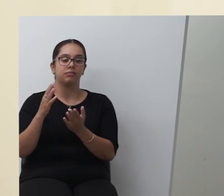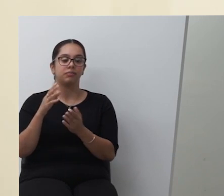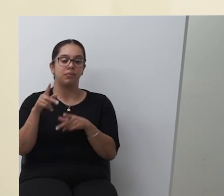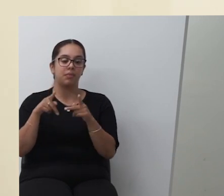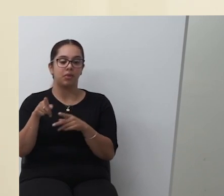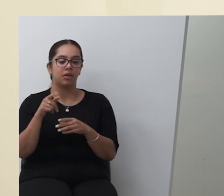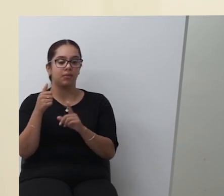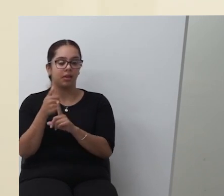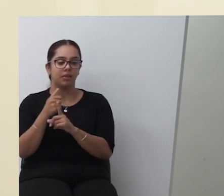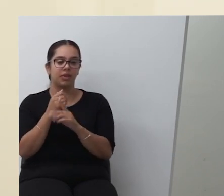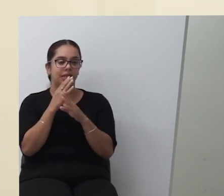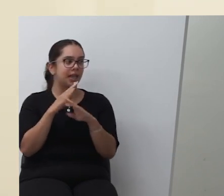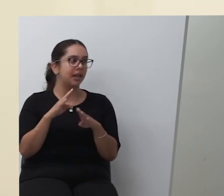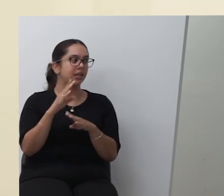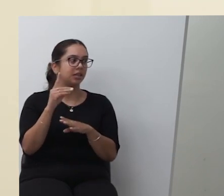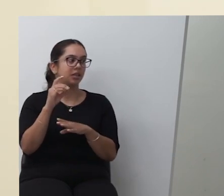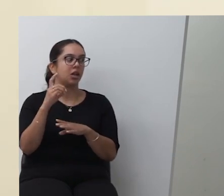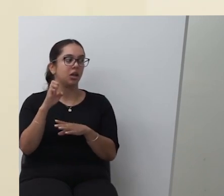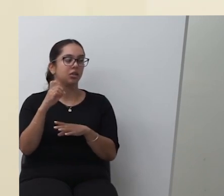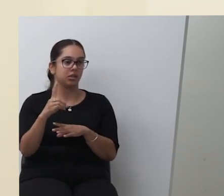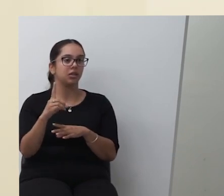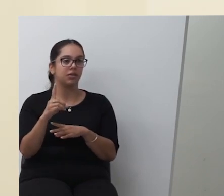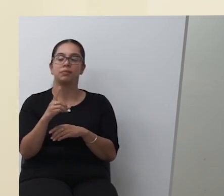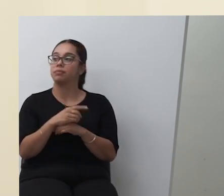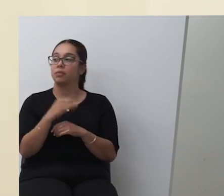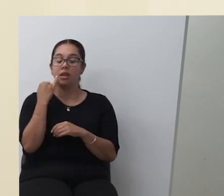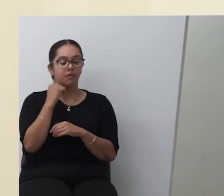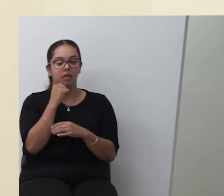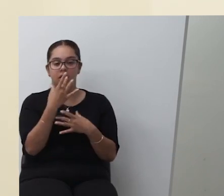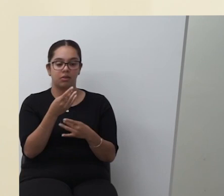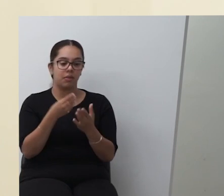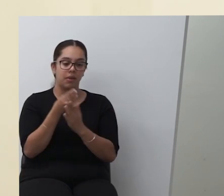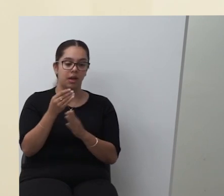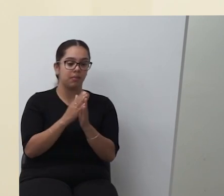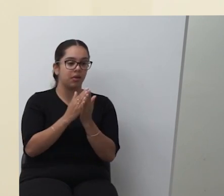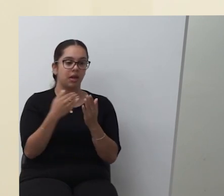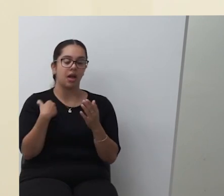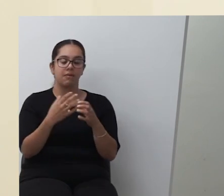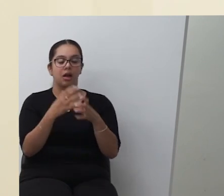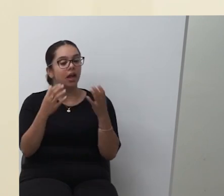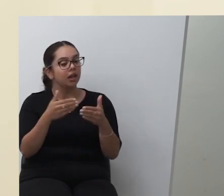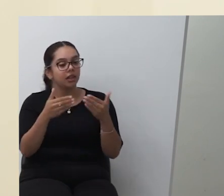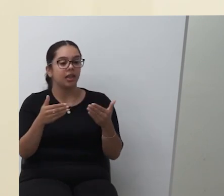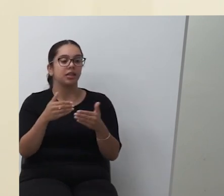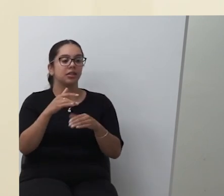in this moment, to do legal representation for them. But if you're not interested in the book, there's plenty of stuff available